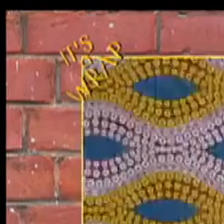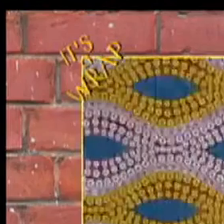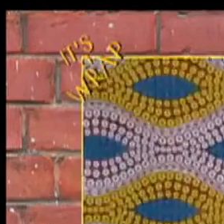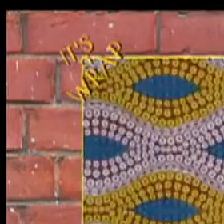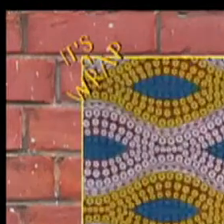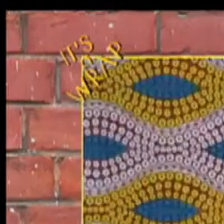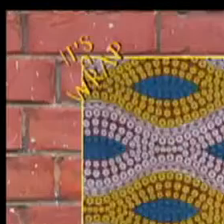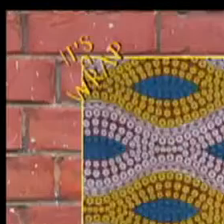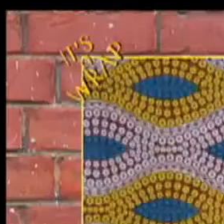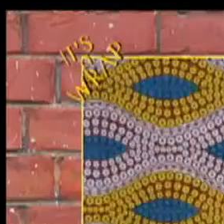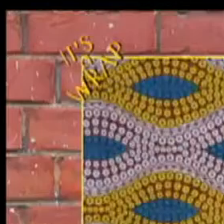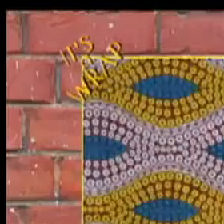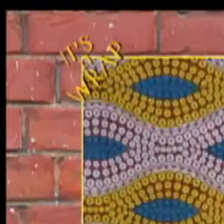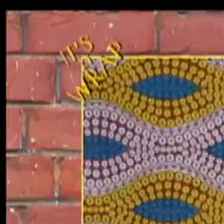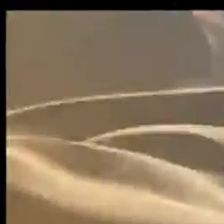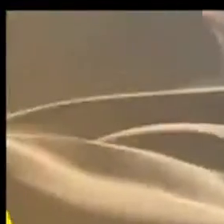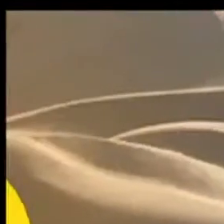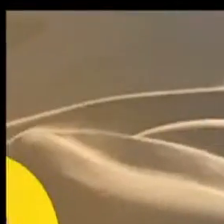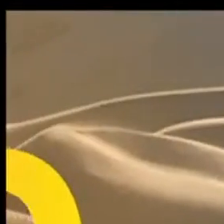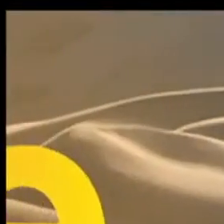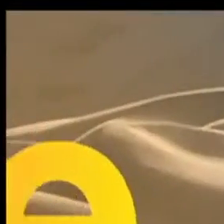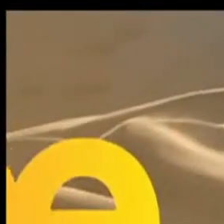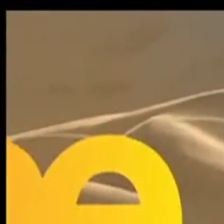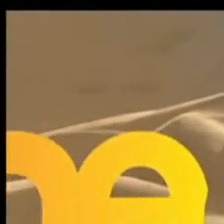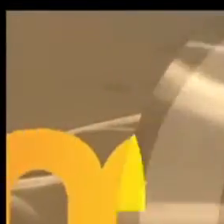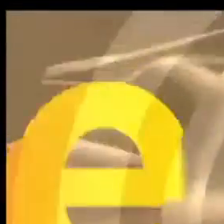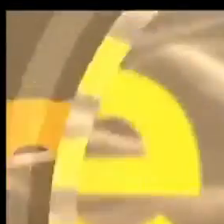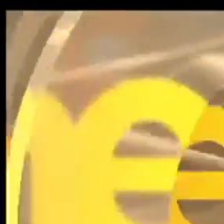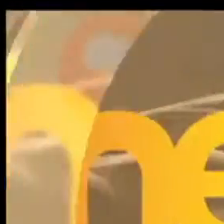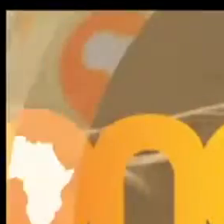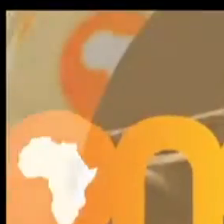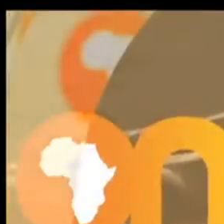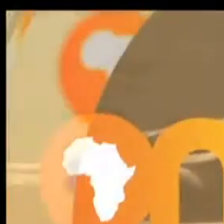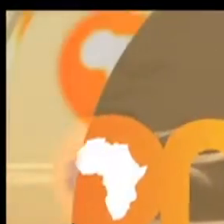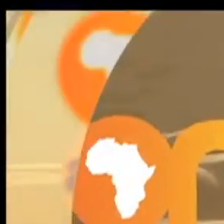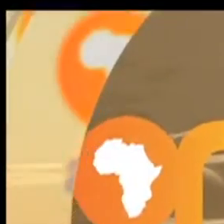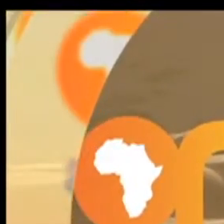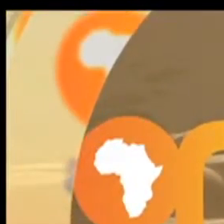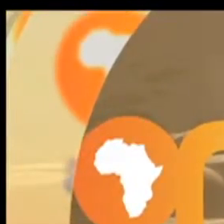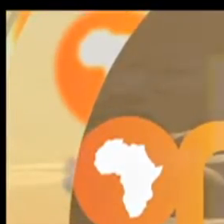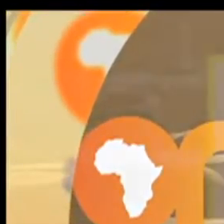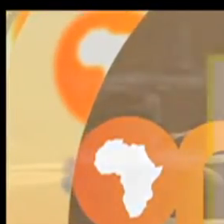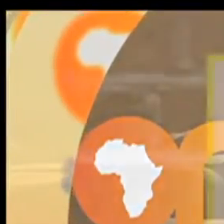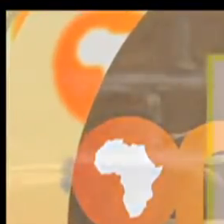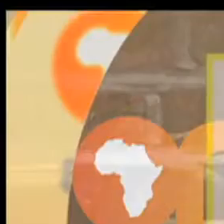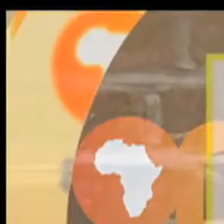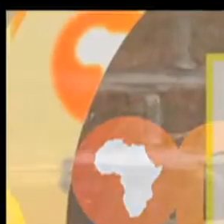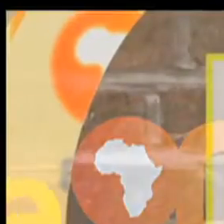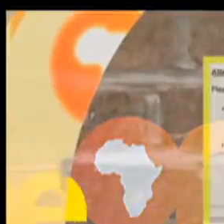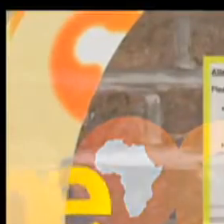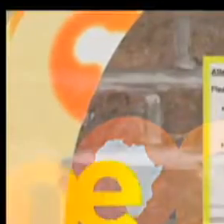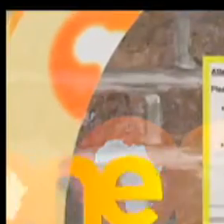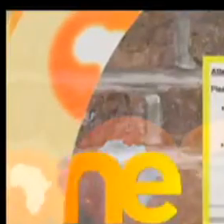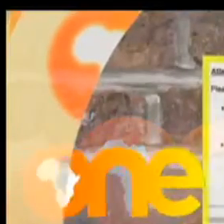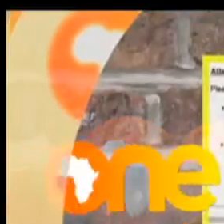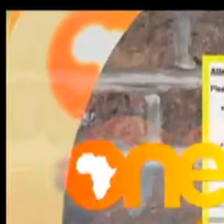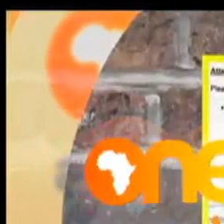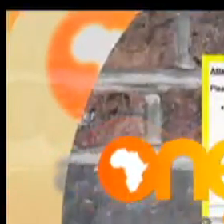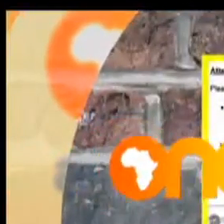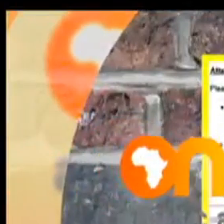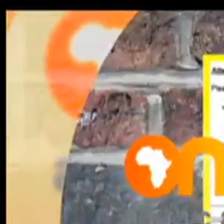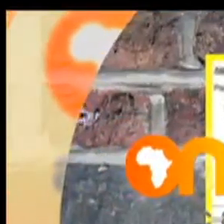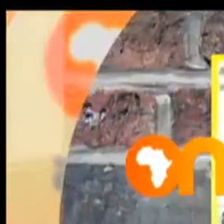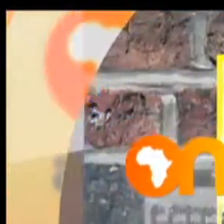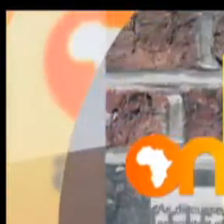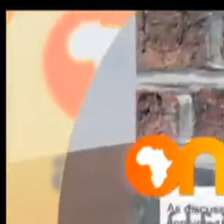say today is they have to pay us what we had worked for. He is the actually person that fired us,